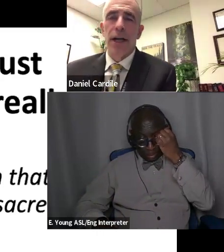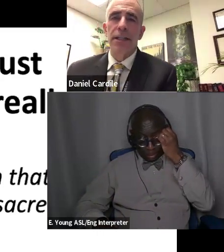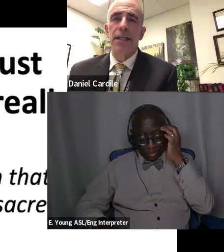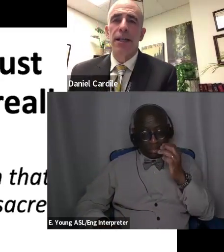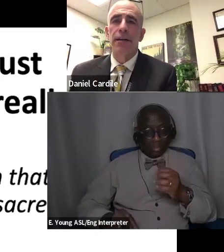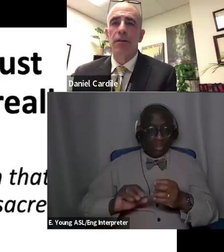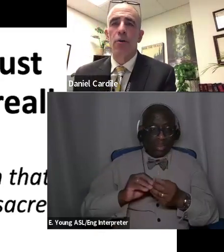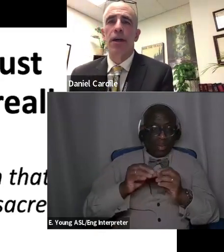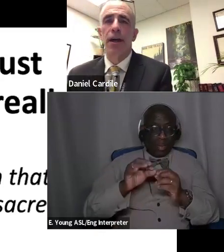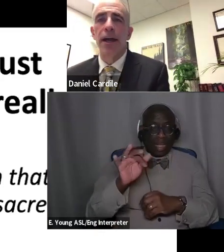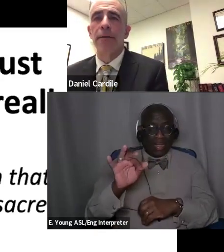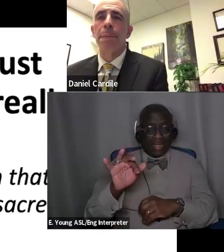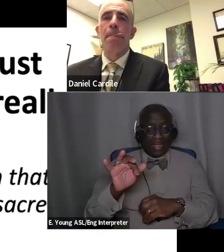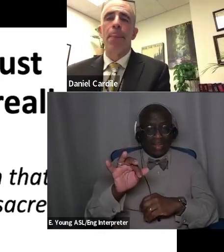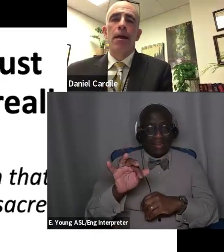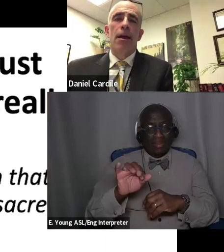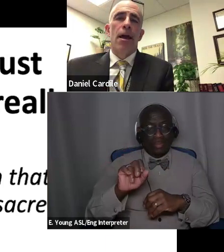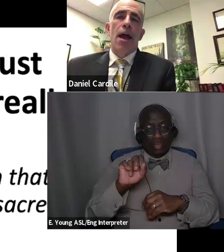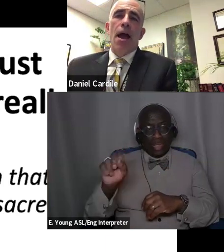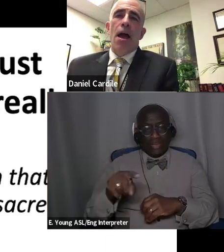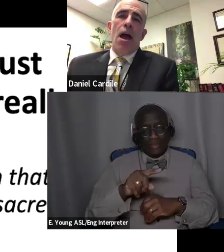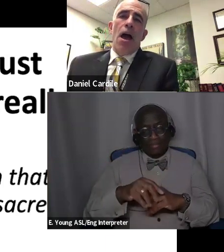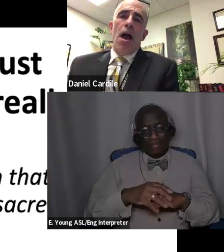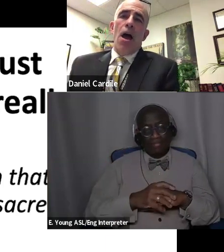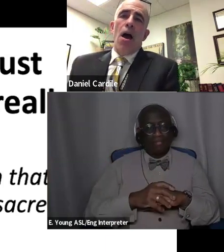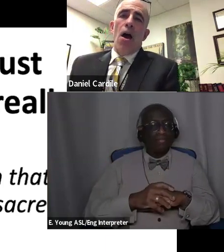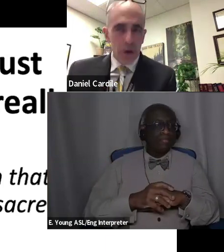Question number 19. Okay,